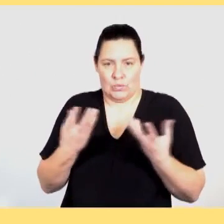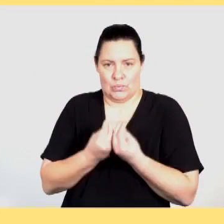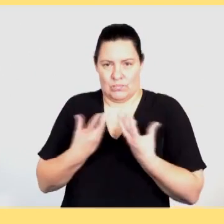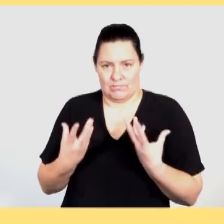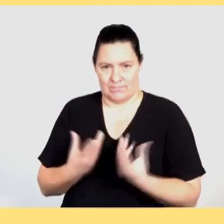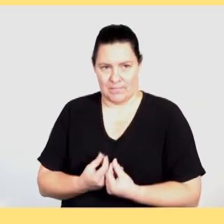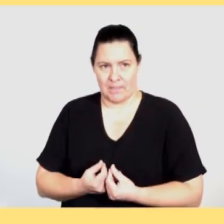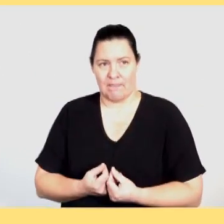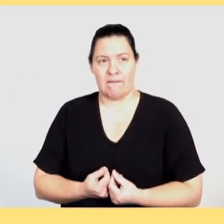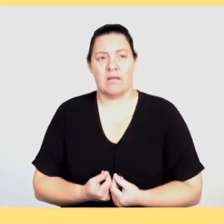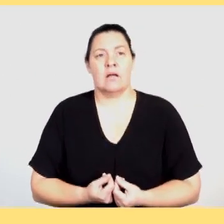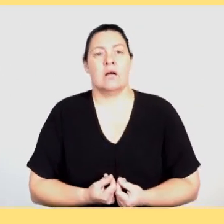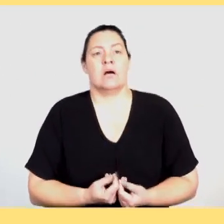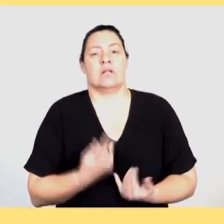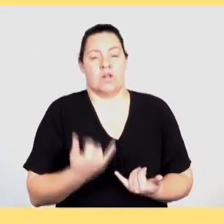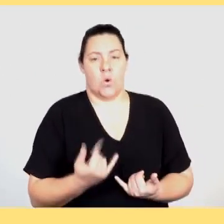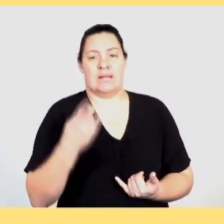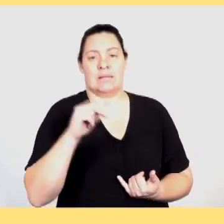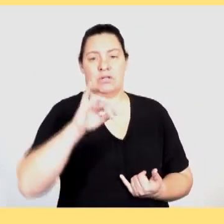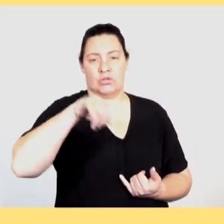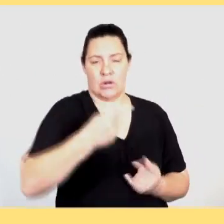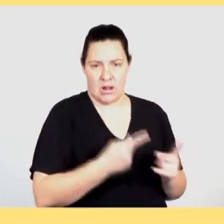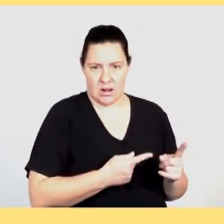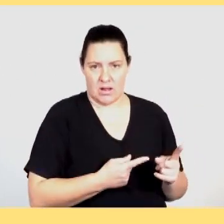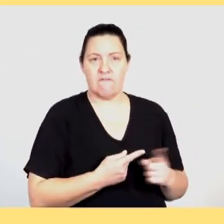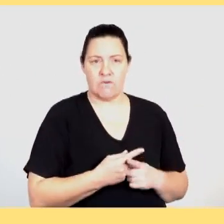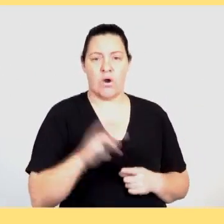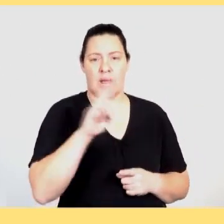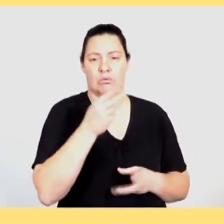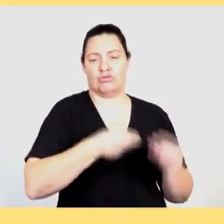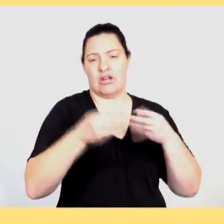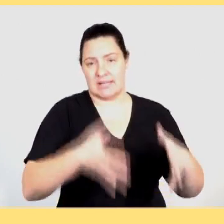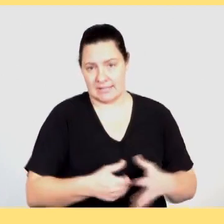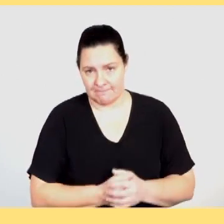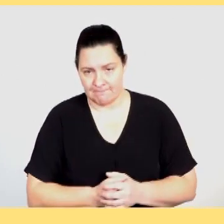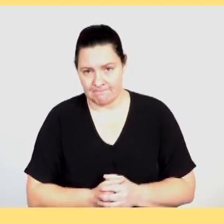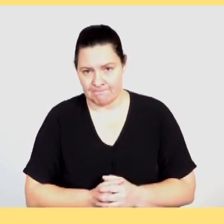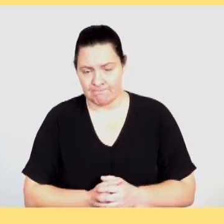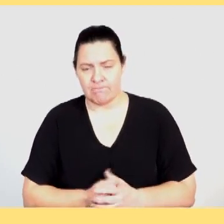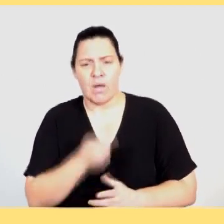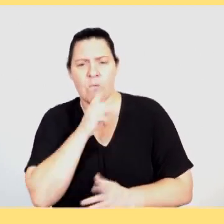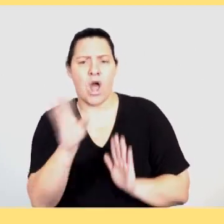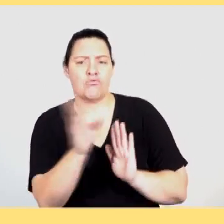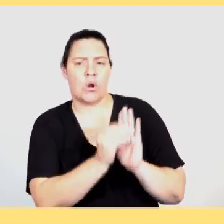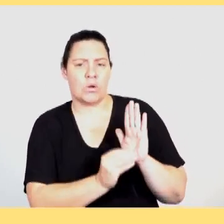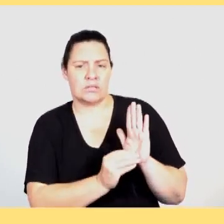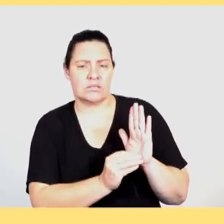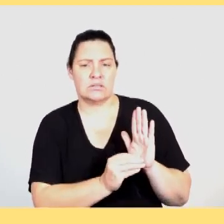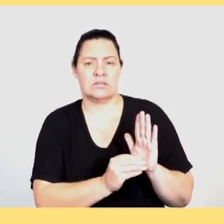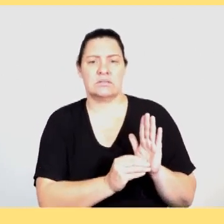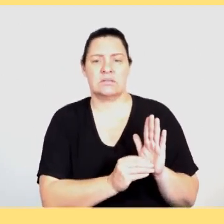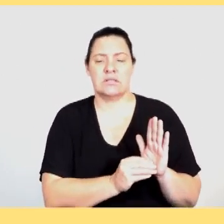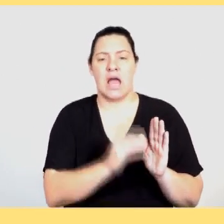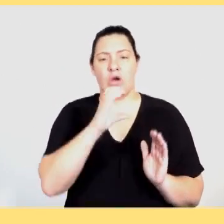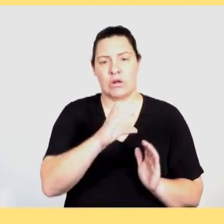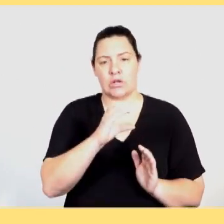it together. Here is our debtors' journal of Rakibu Traders. Remember, we are going to record the